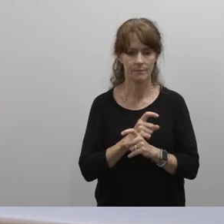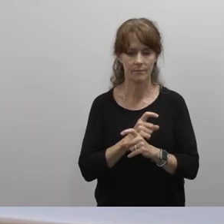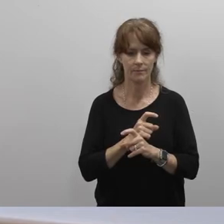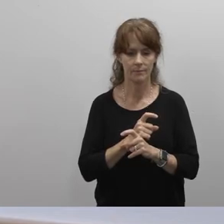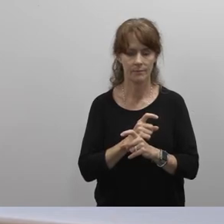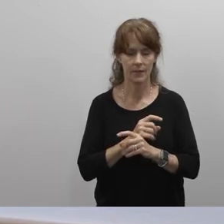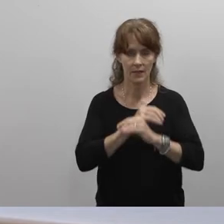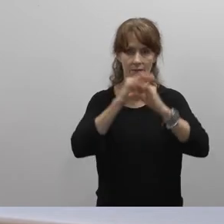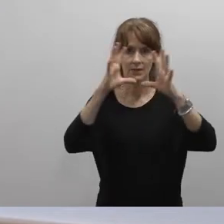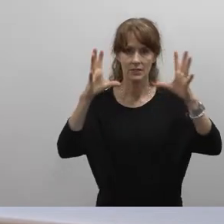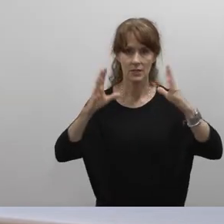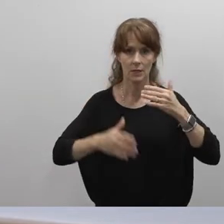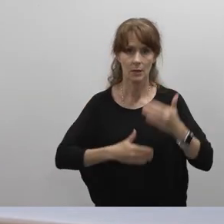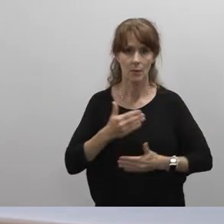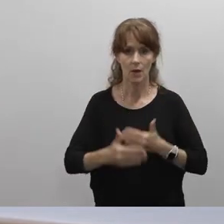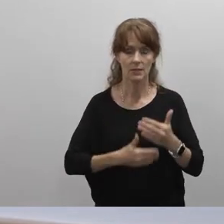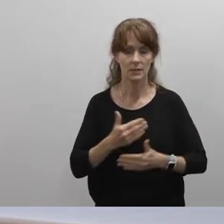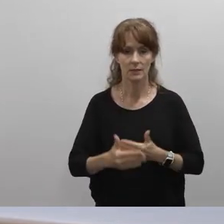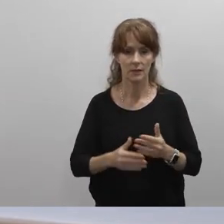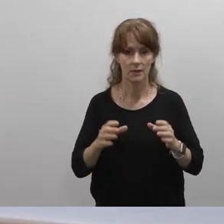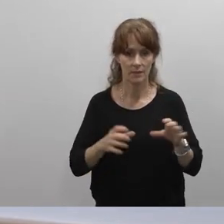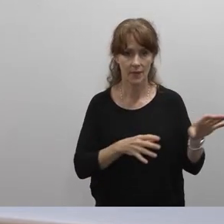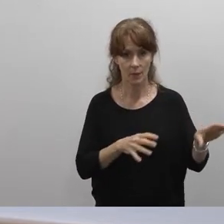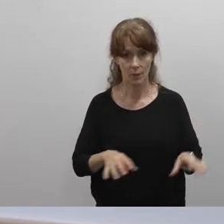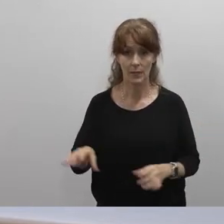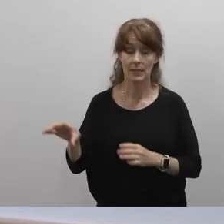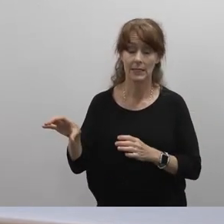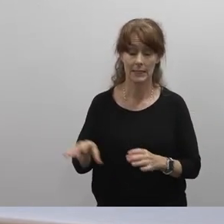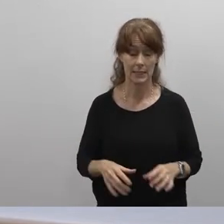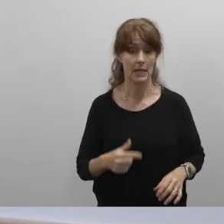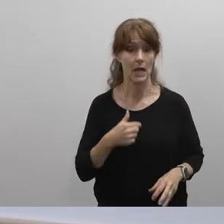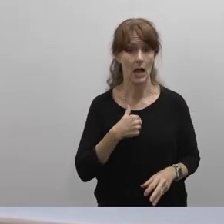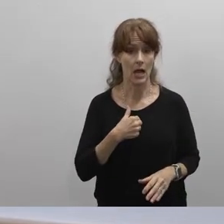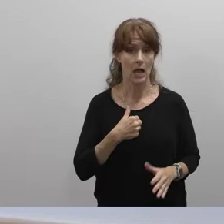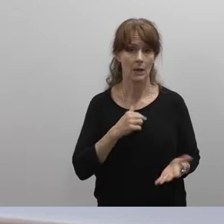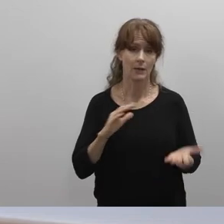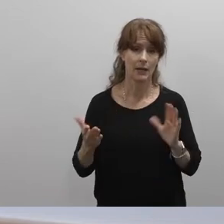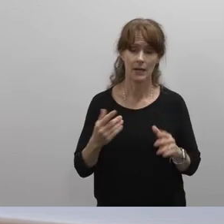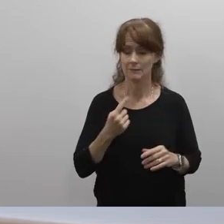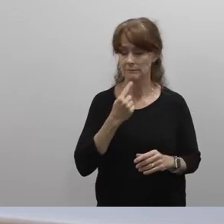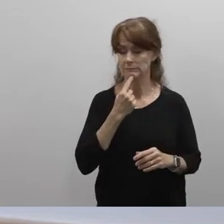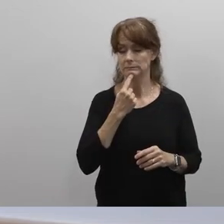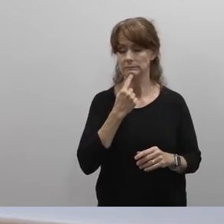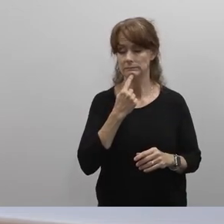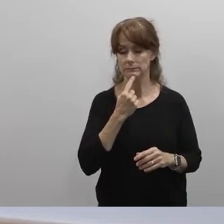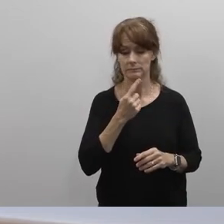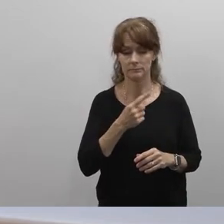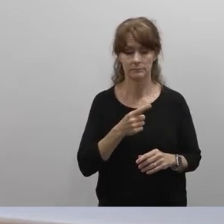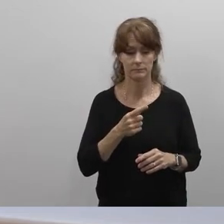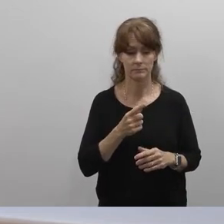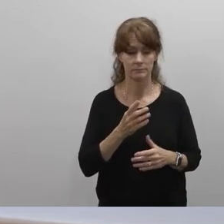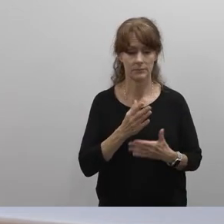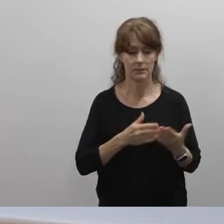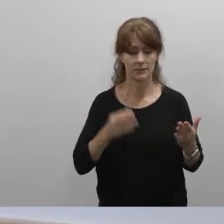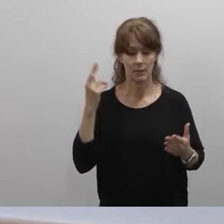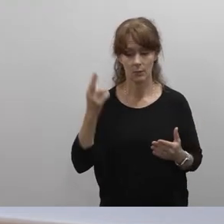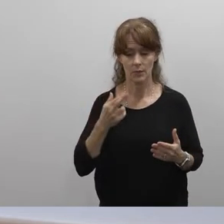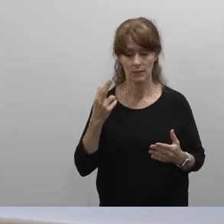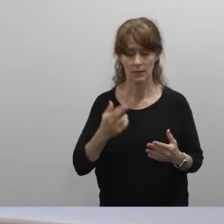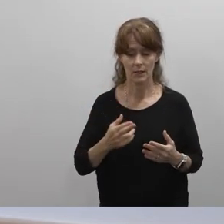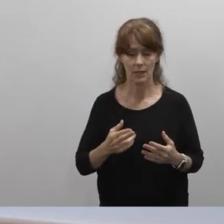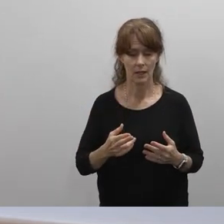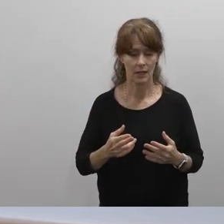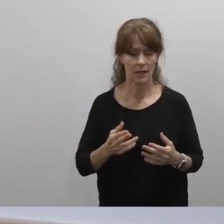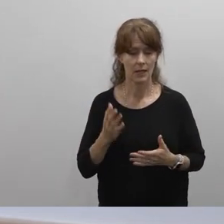the visioning process that we went through, I was kind of disappointed in for all those and some other reasons. I